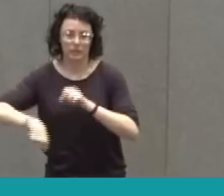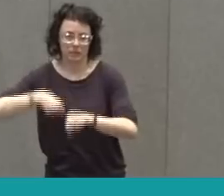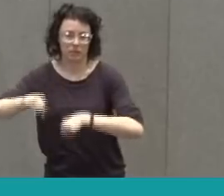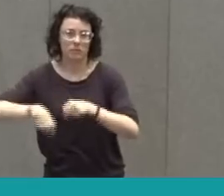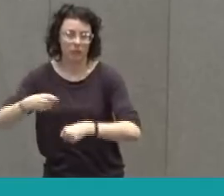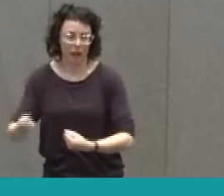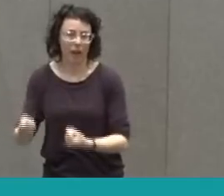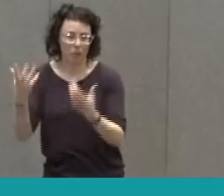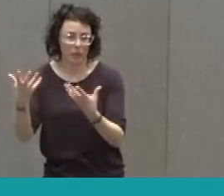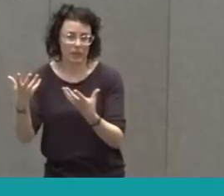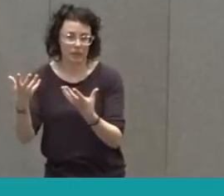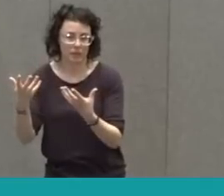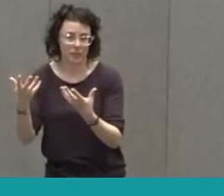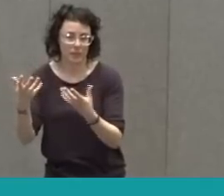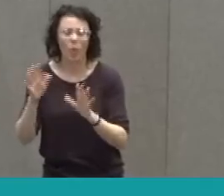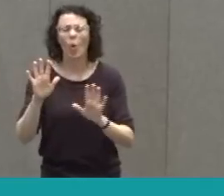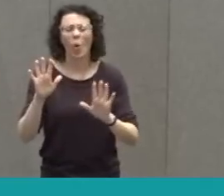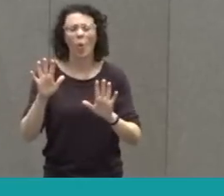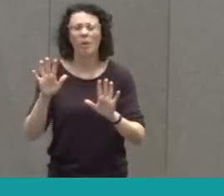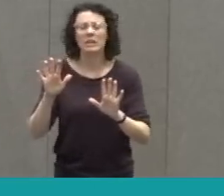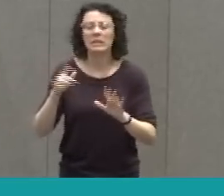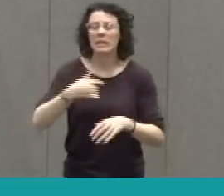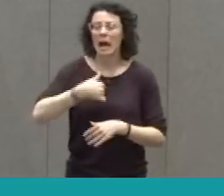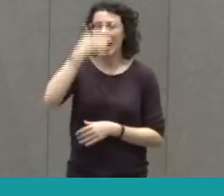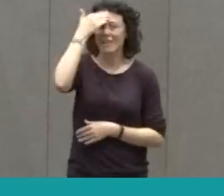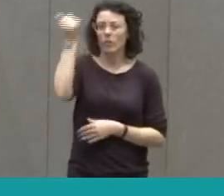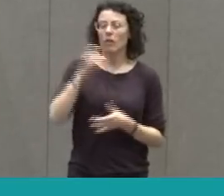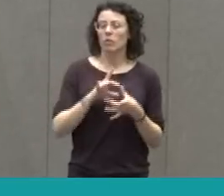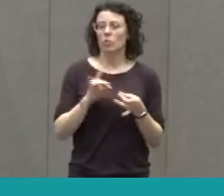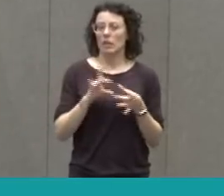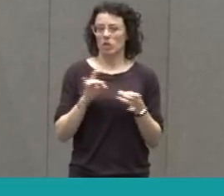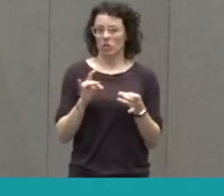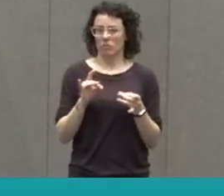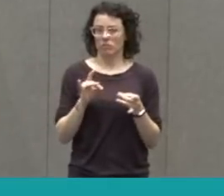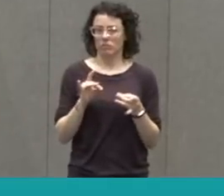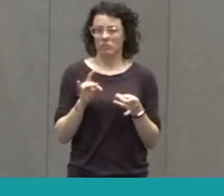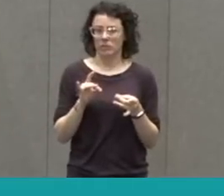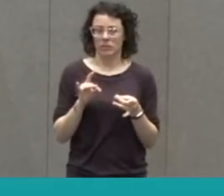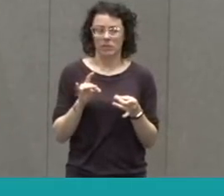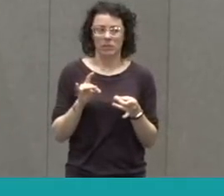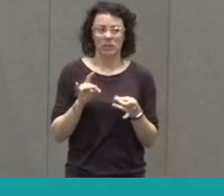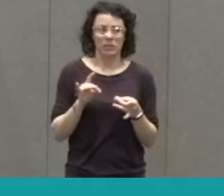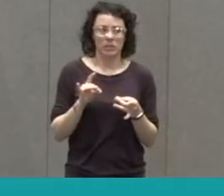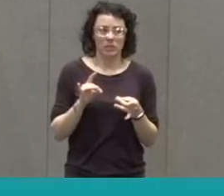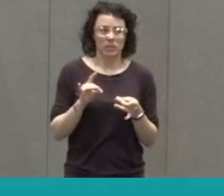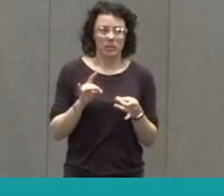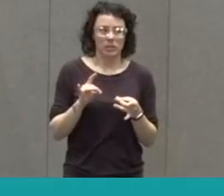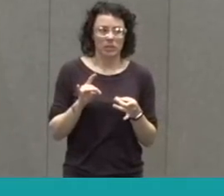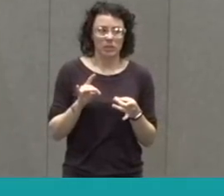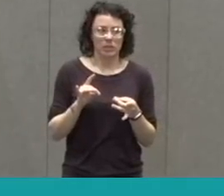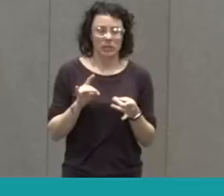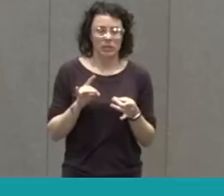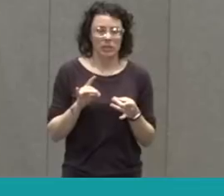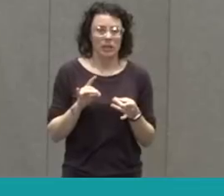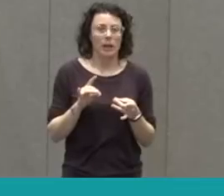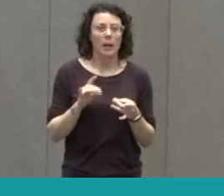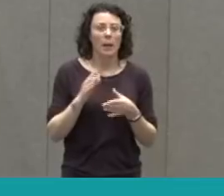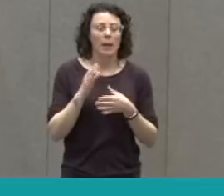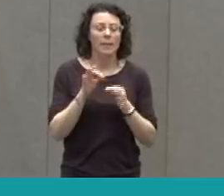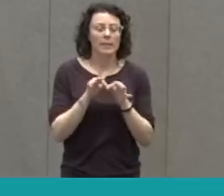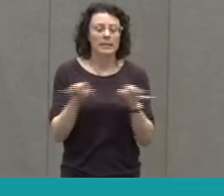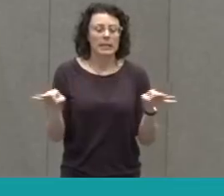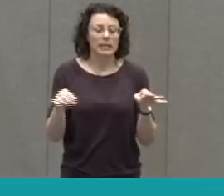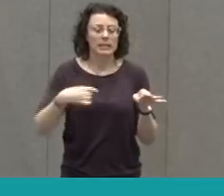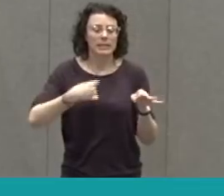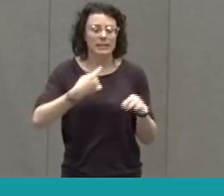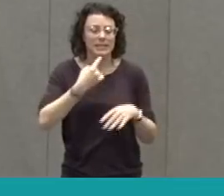And one thing last time I forgot to mention with this one, the one thing piece that always says show your calculation, what